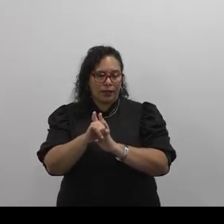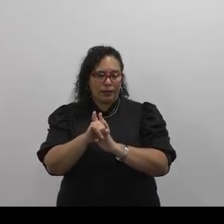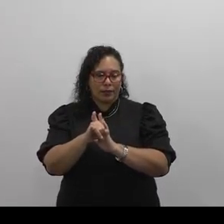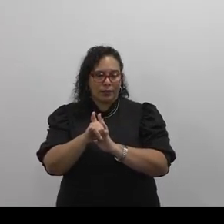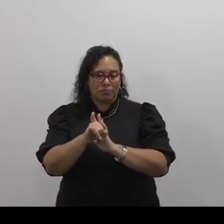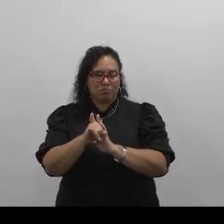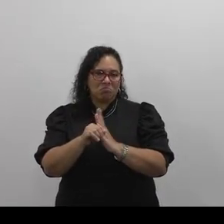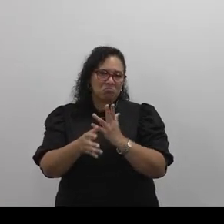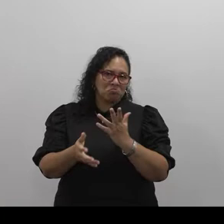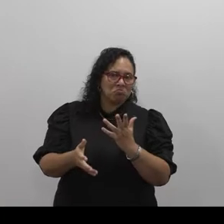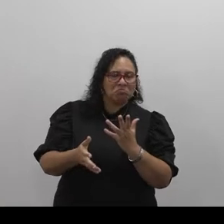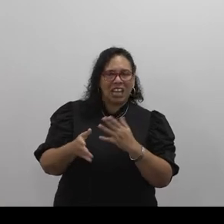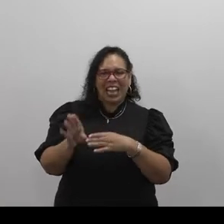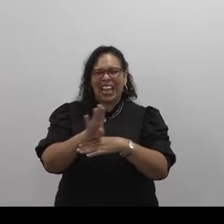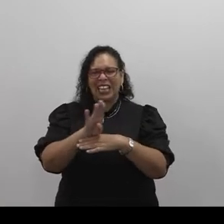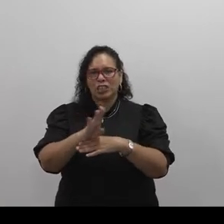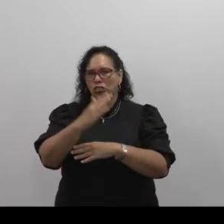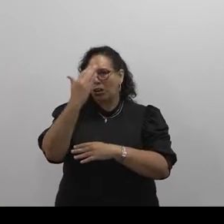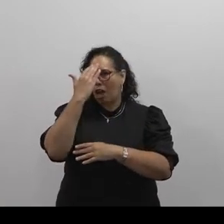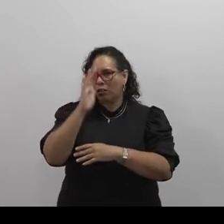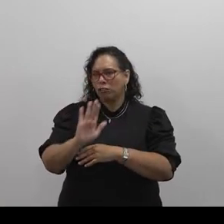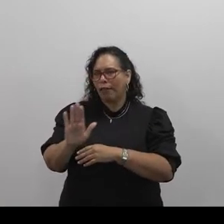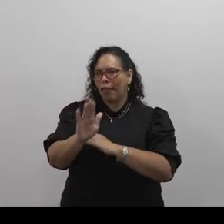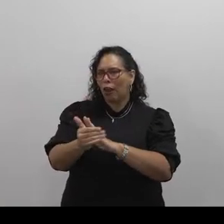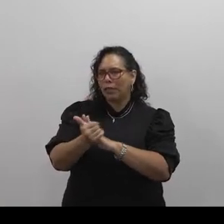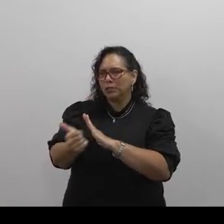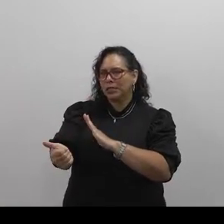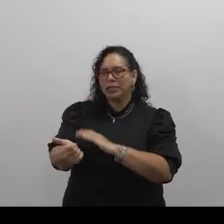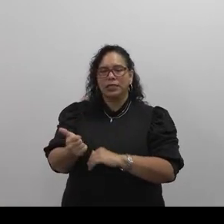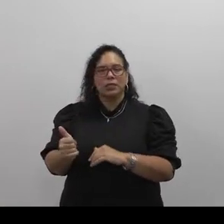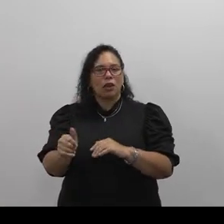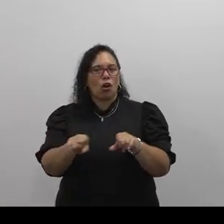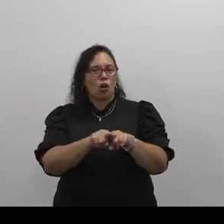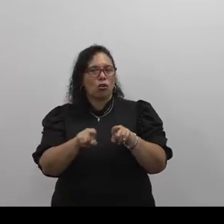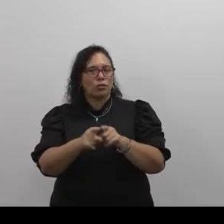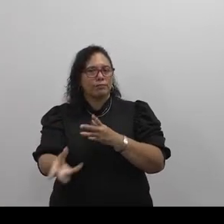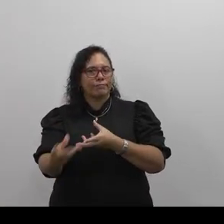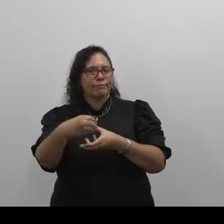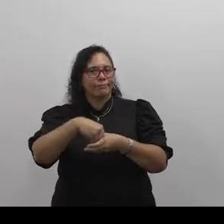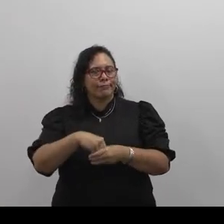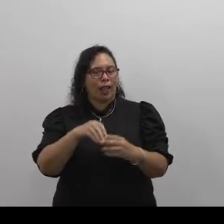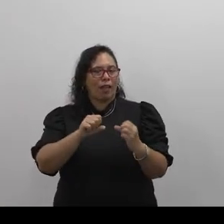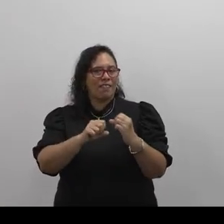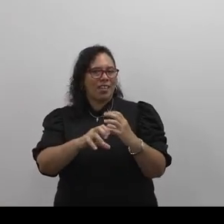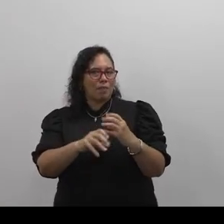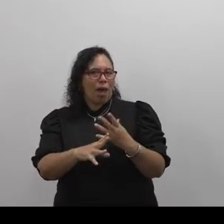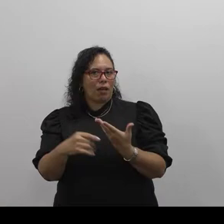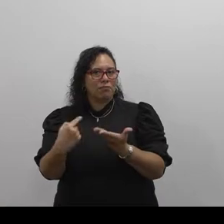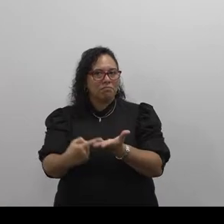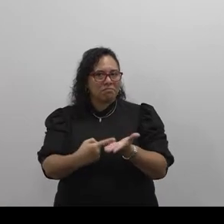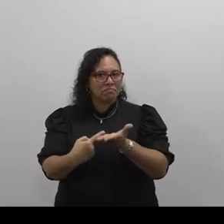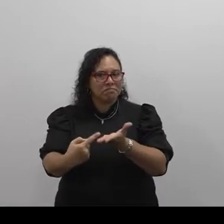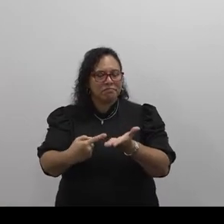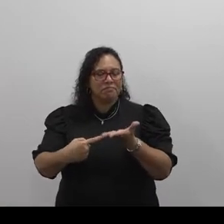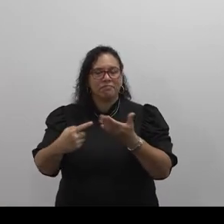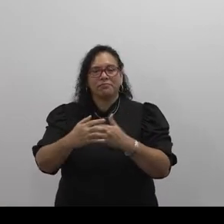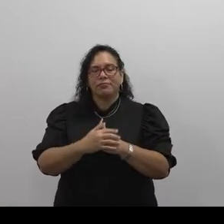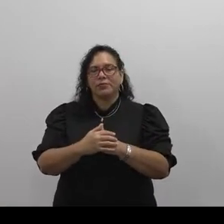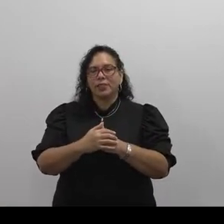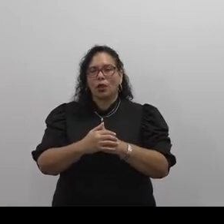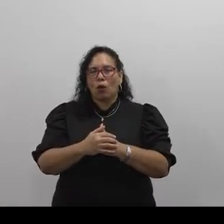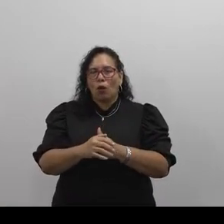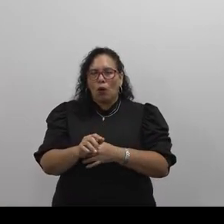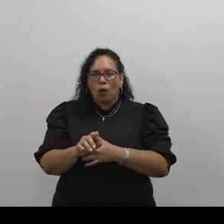based on industry knowledge and their industry expertise, and also based on incorporating some of the feedback we've been talking about, where is